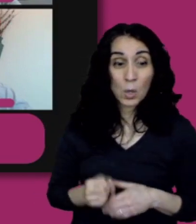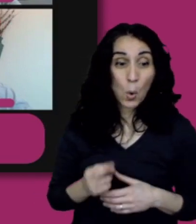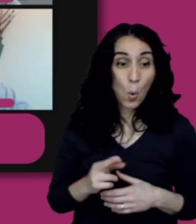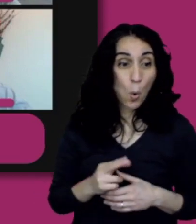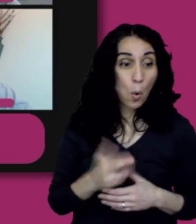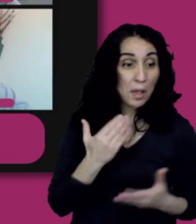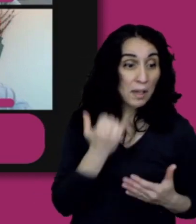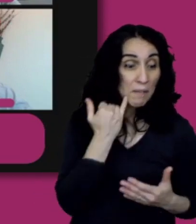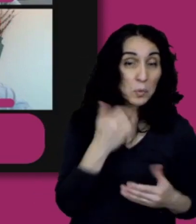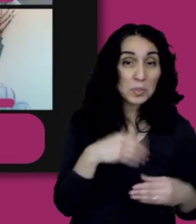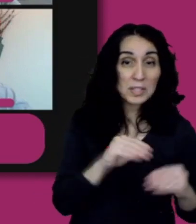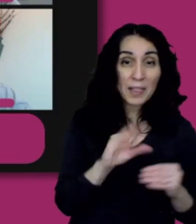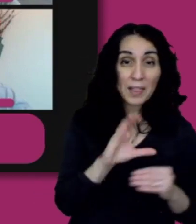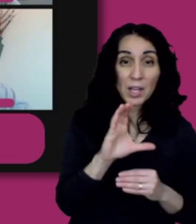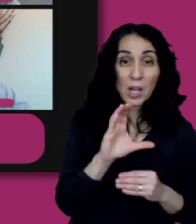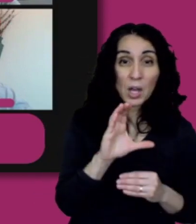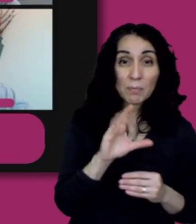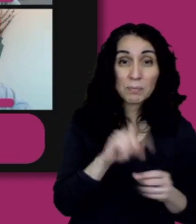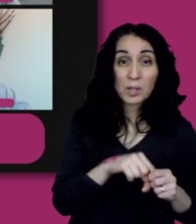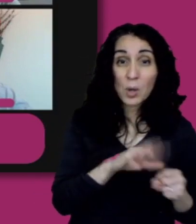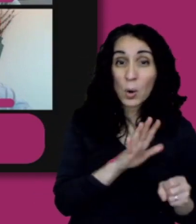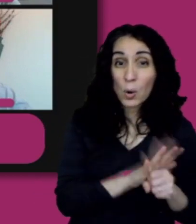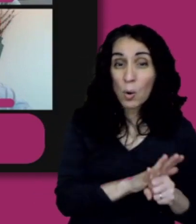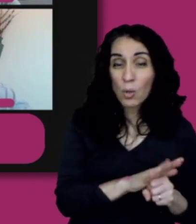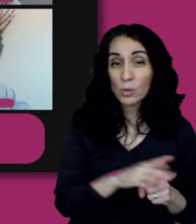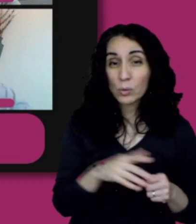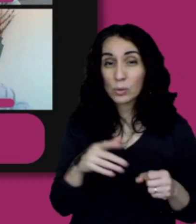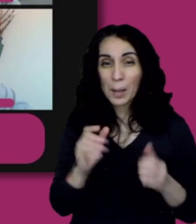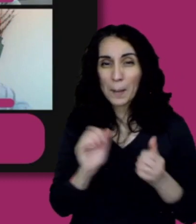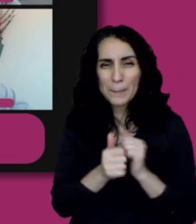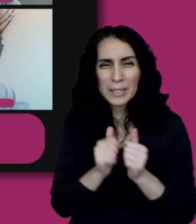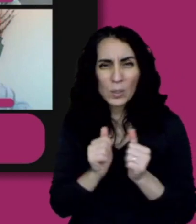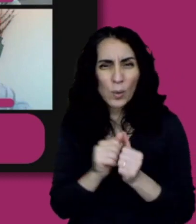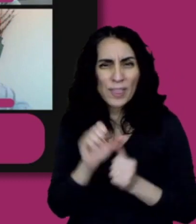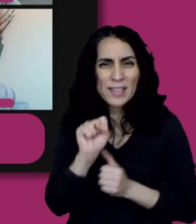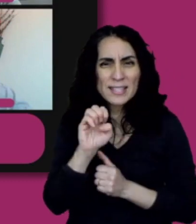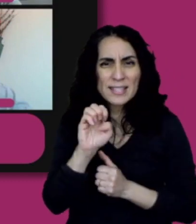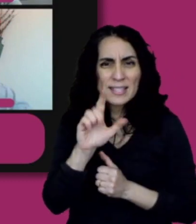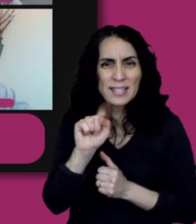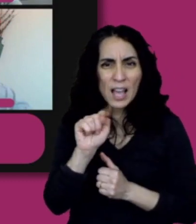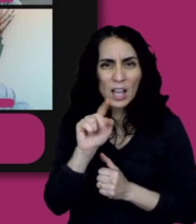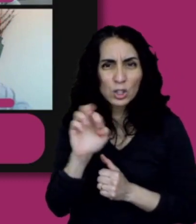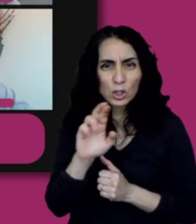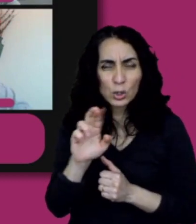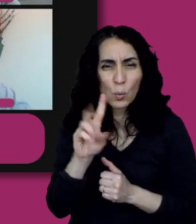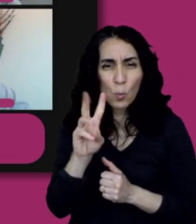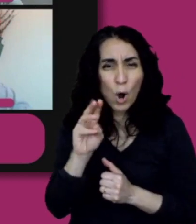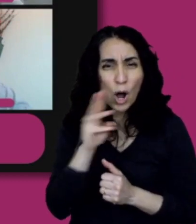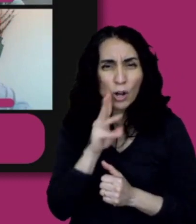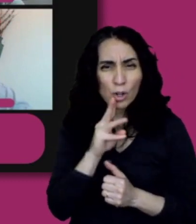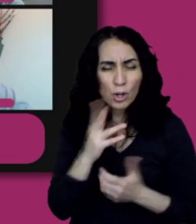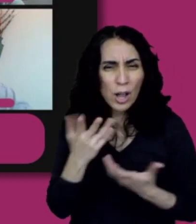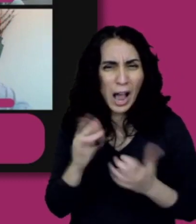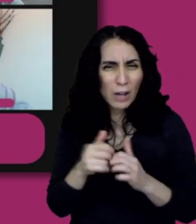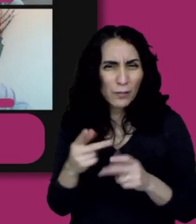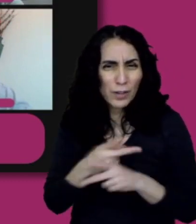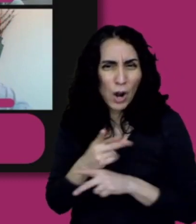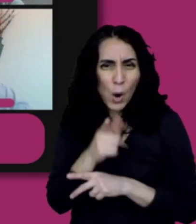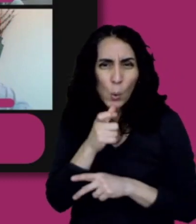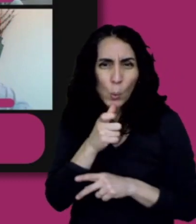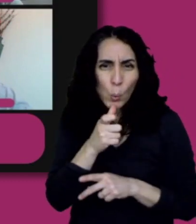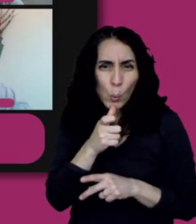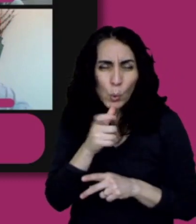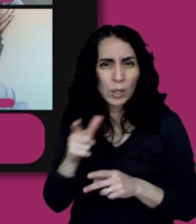you're selling Coca-Cola, do you compete against, seltzer water? Or, you know what I'm saying? Is like, how do you figure out exactly who